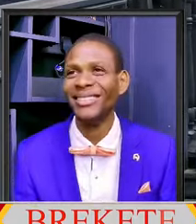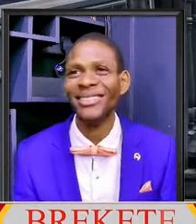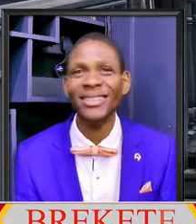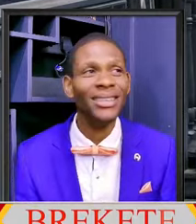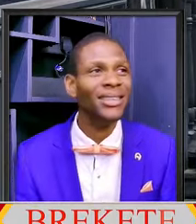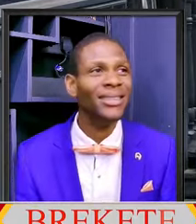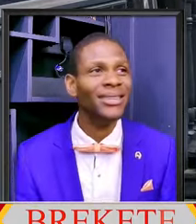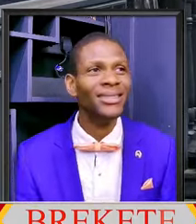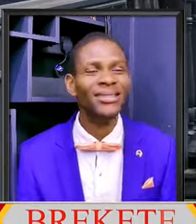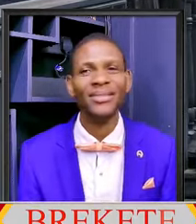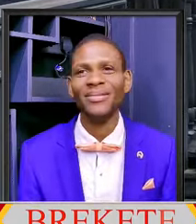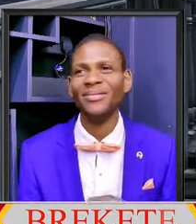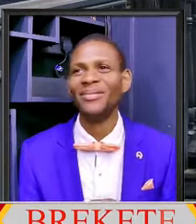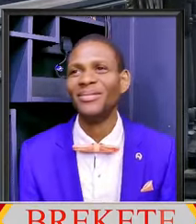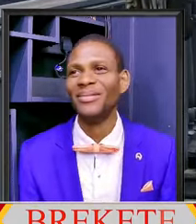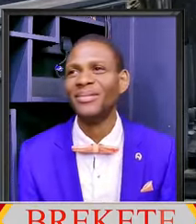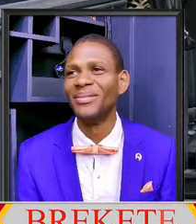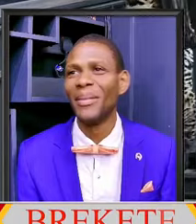Catch him. Double, baby.